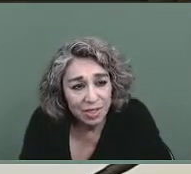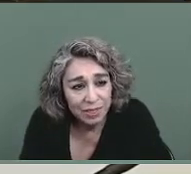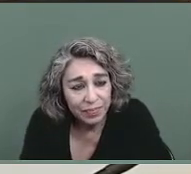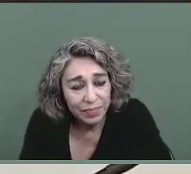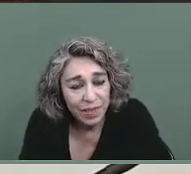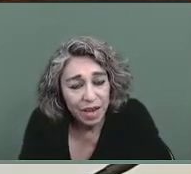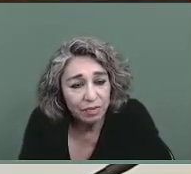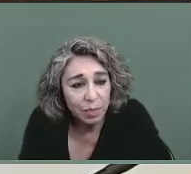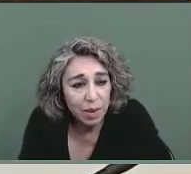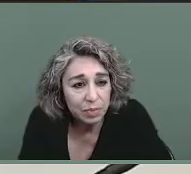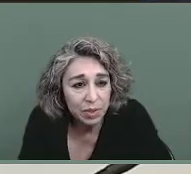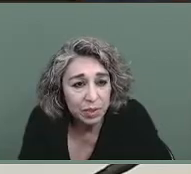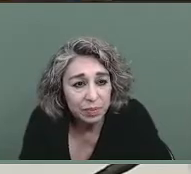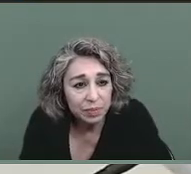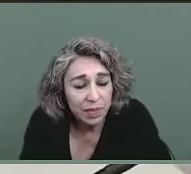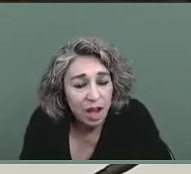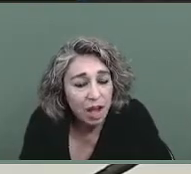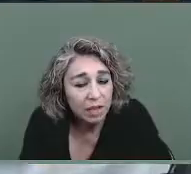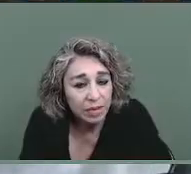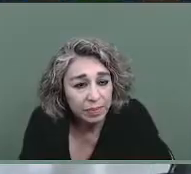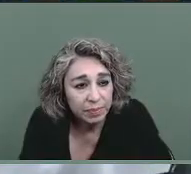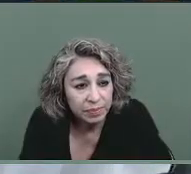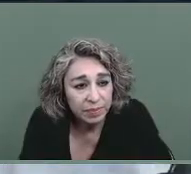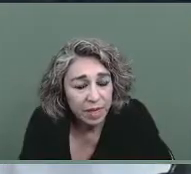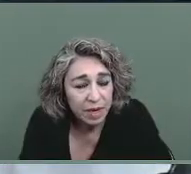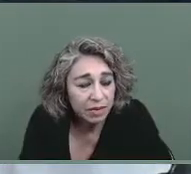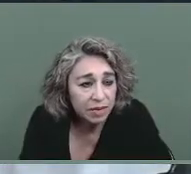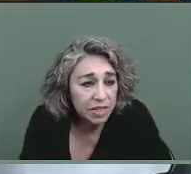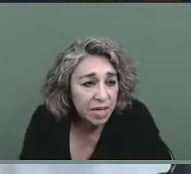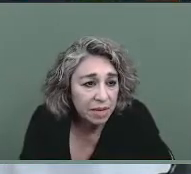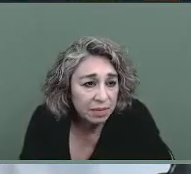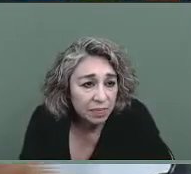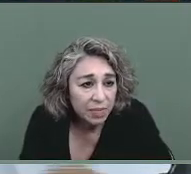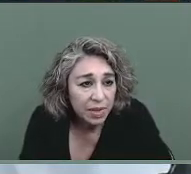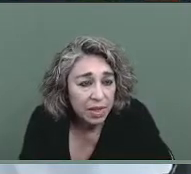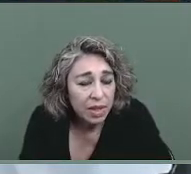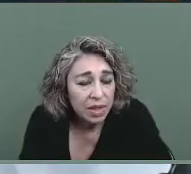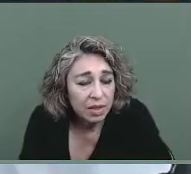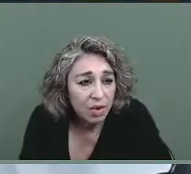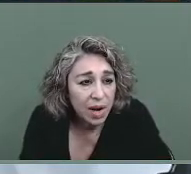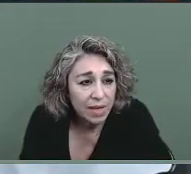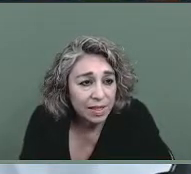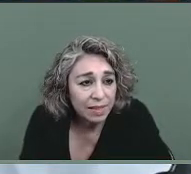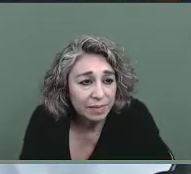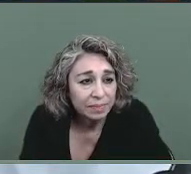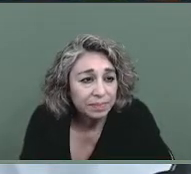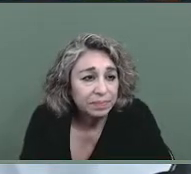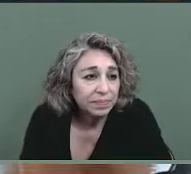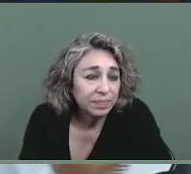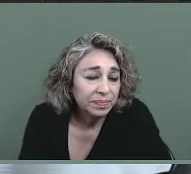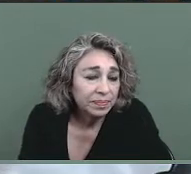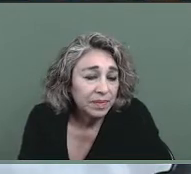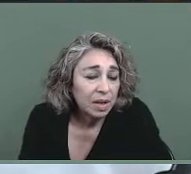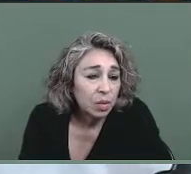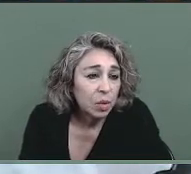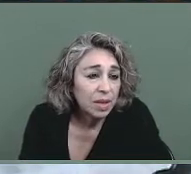students of prep school all of them and the first time their grant